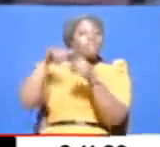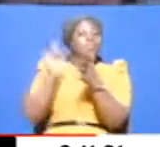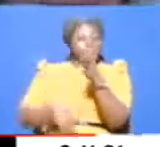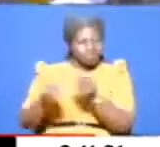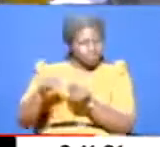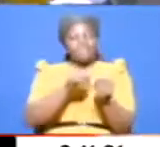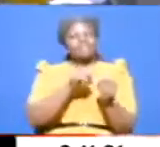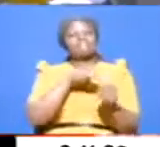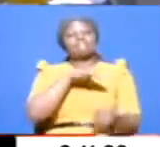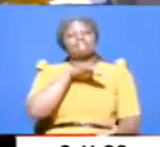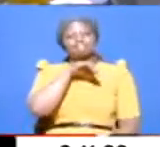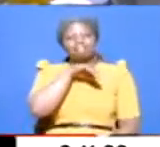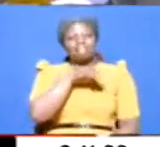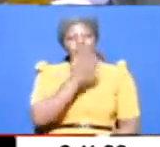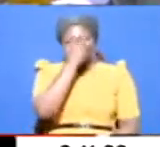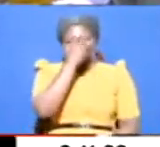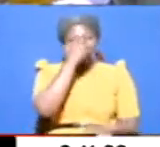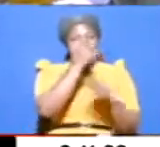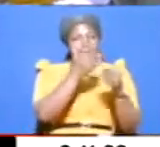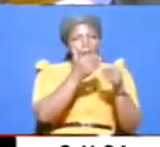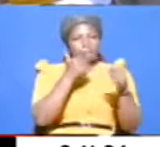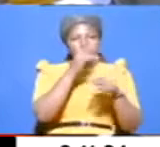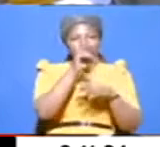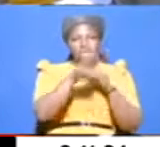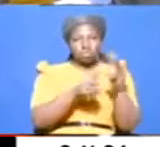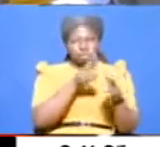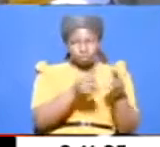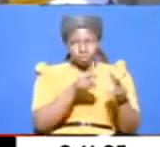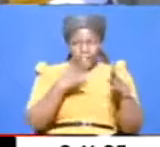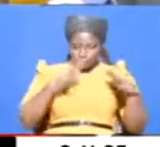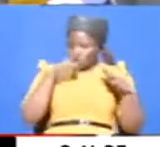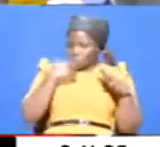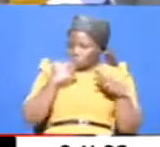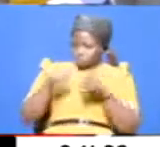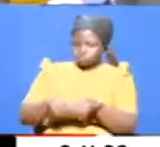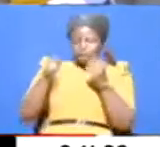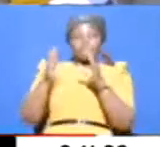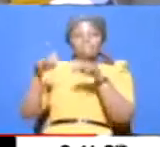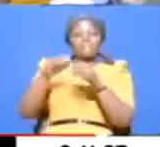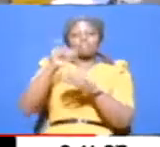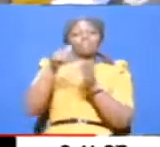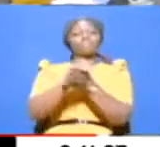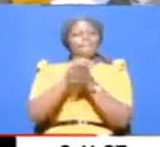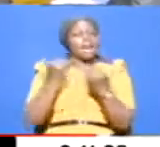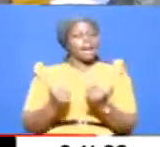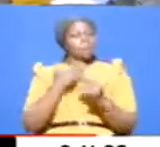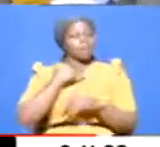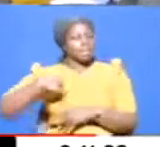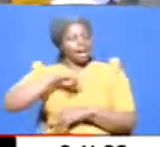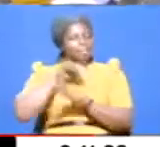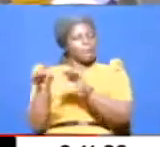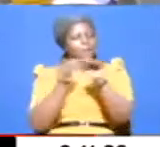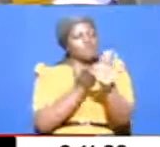2022. Wale waliovunja chama ya Jubilee walikuwa wanataka kuturudisha ati kwa vyama ya kikabila